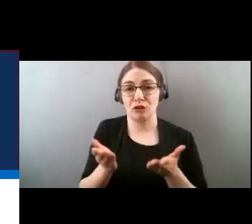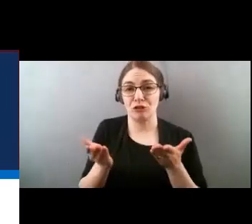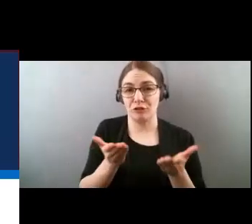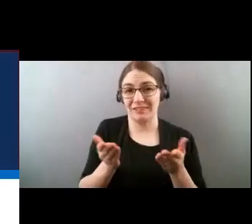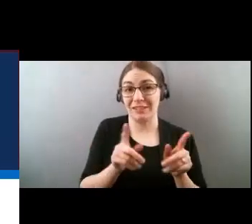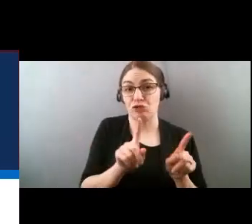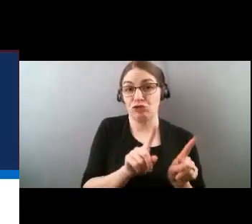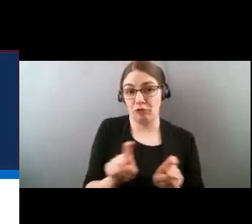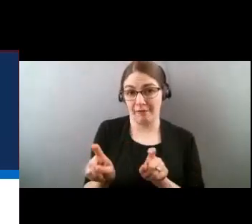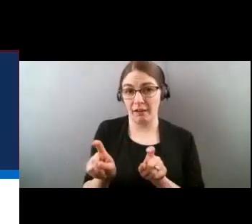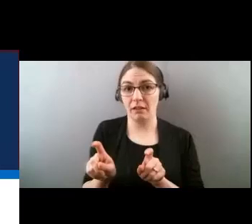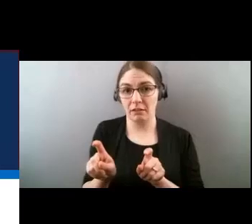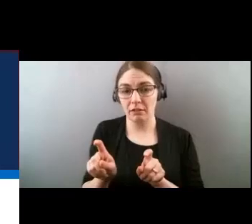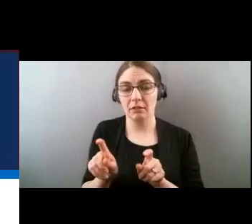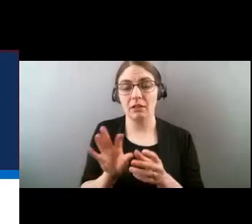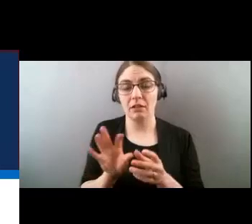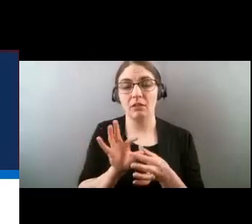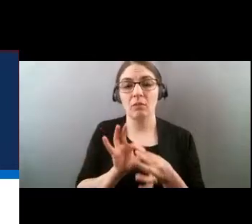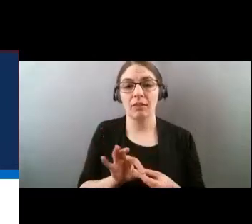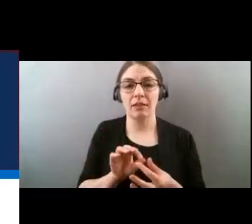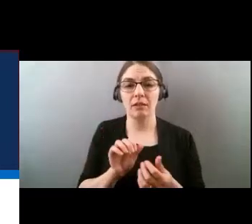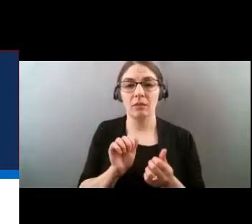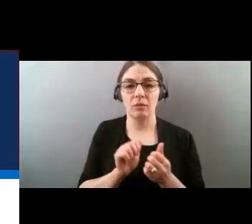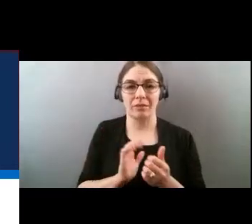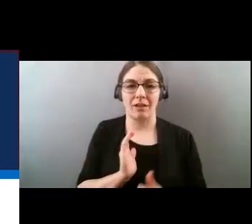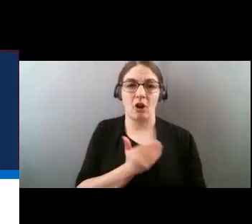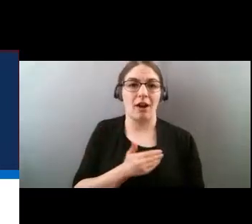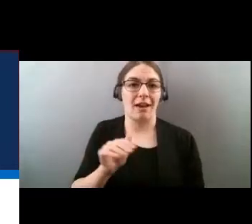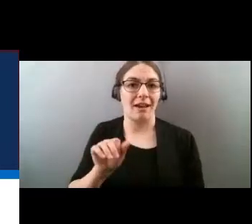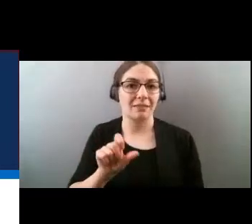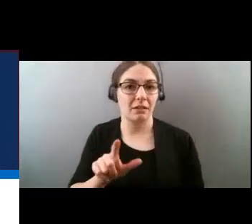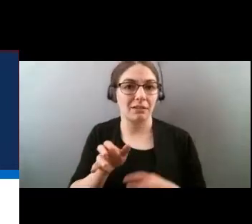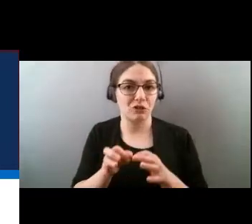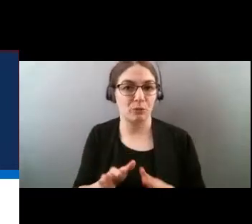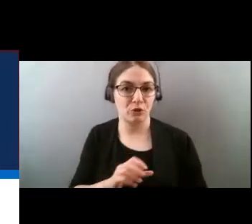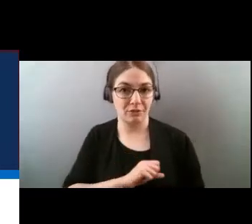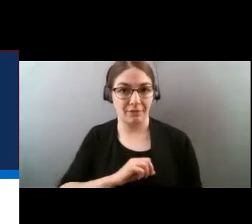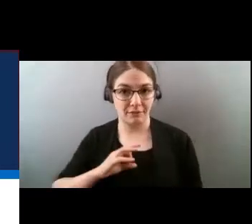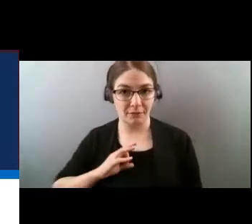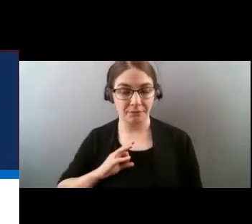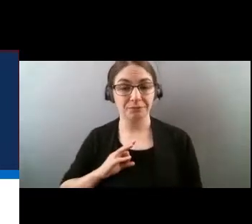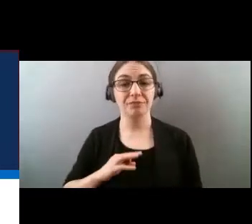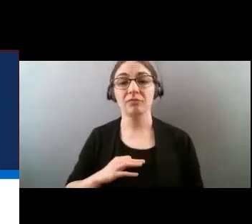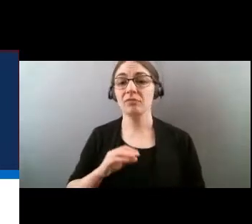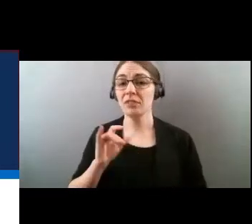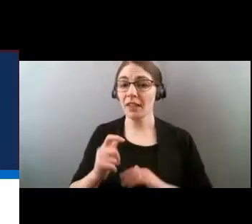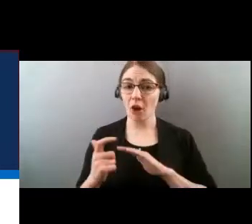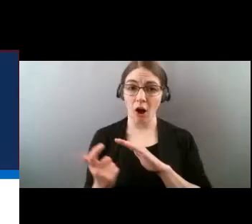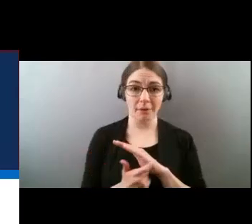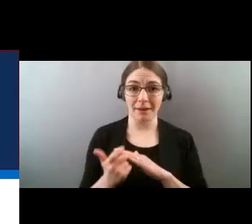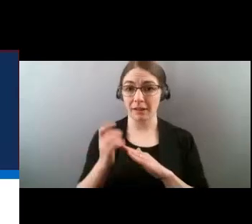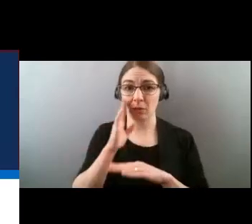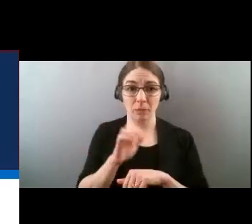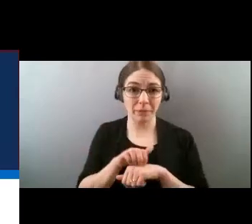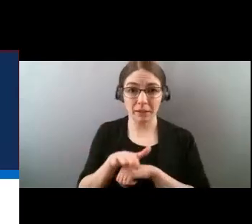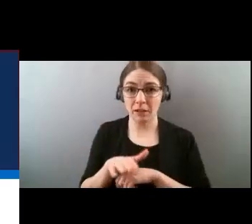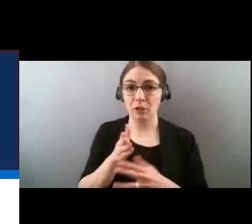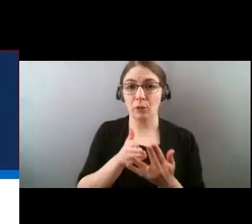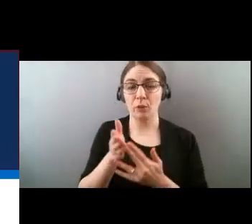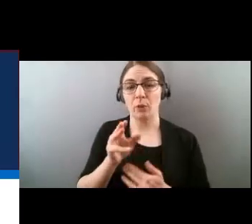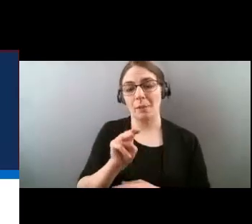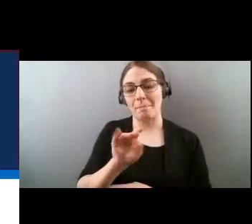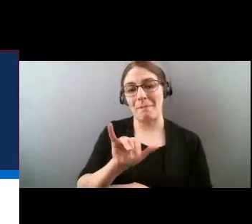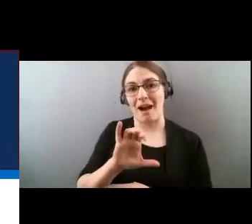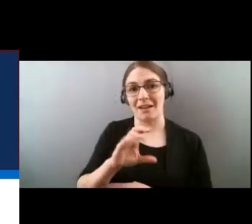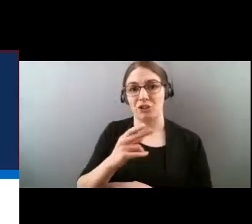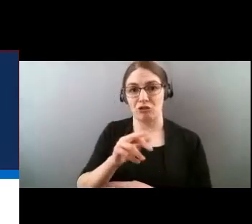survey related to our ASL interpreter staff. So it automatically pushes to them through their MyChart after